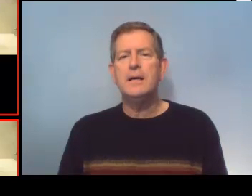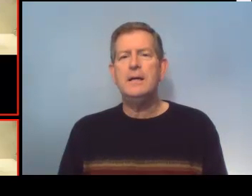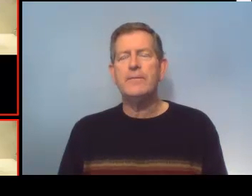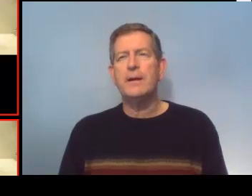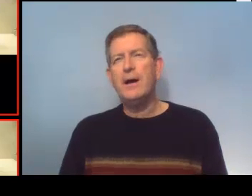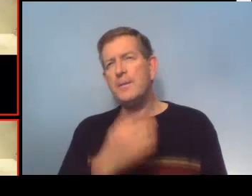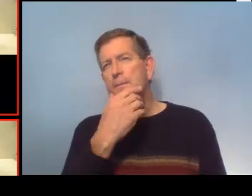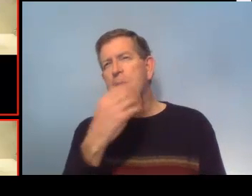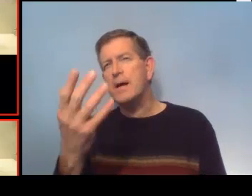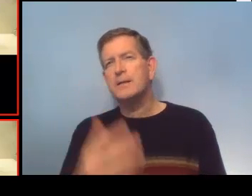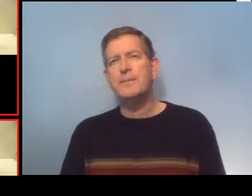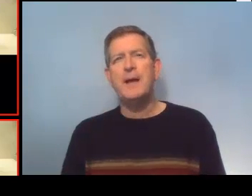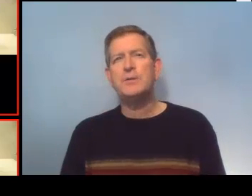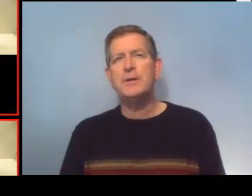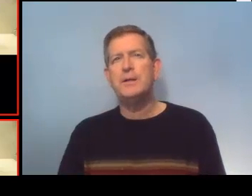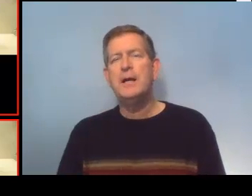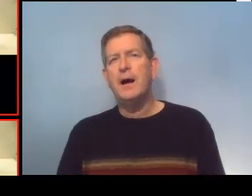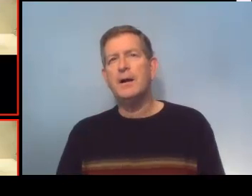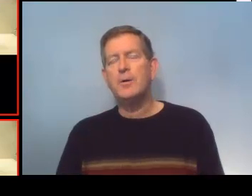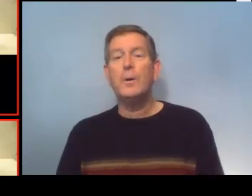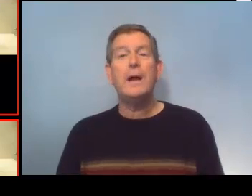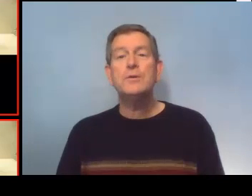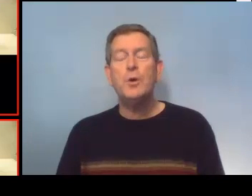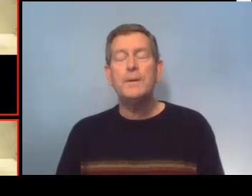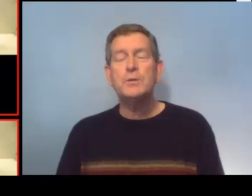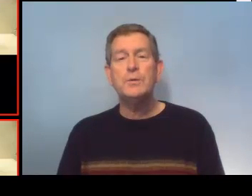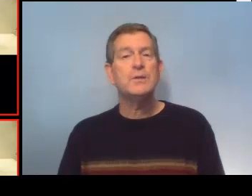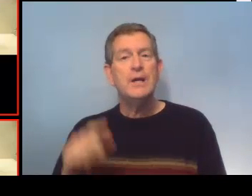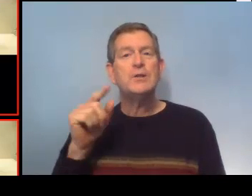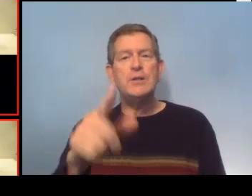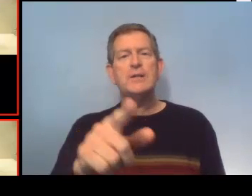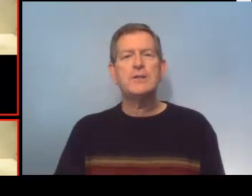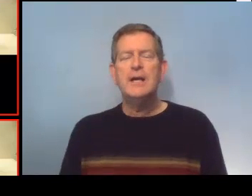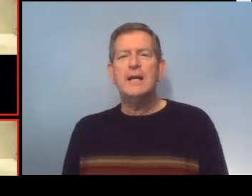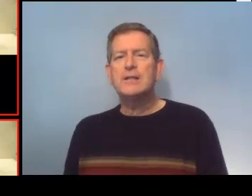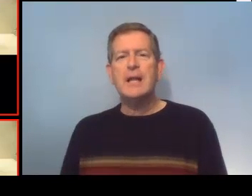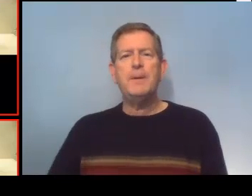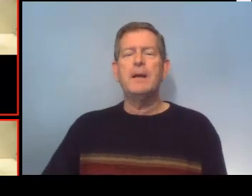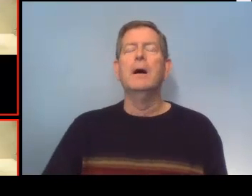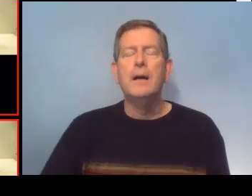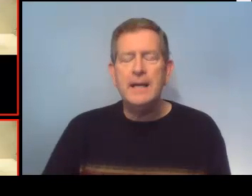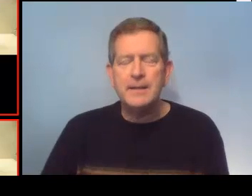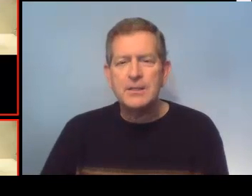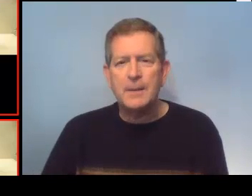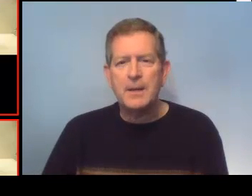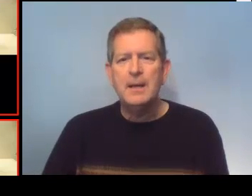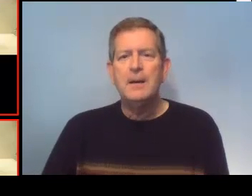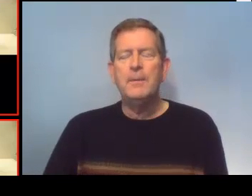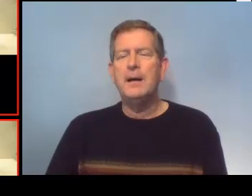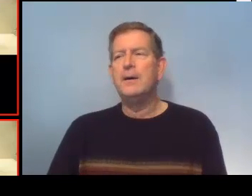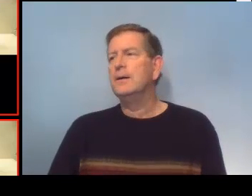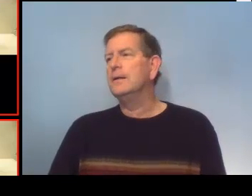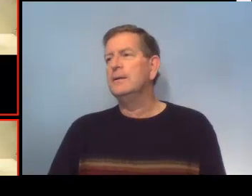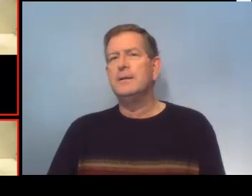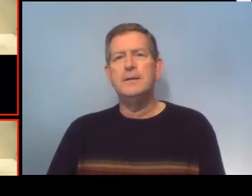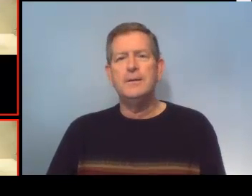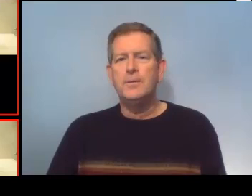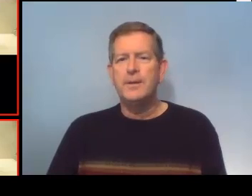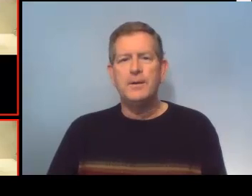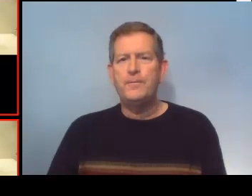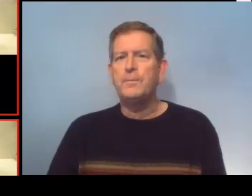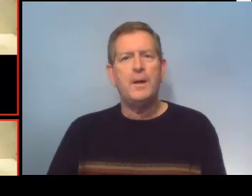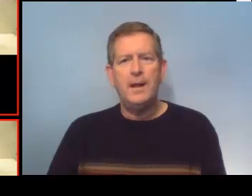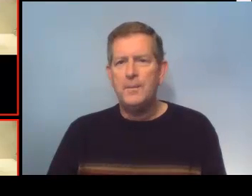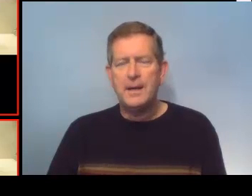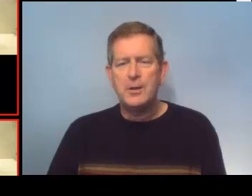un livre. Now how do you remember that un is the masculine article? Well, I always told my students, since it's like being hit in the stomach